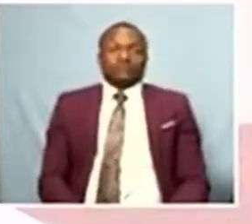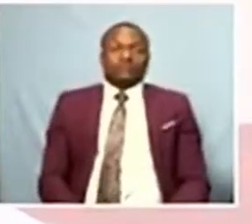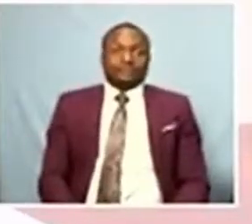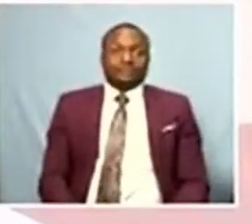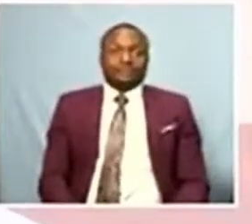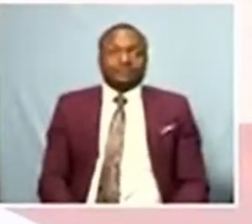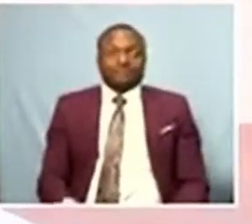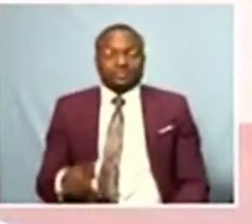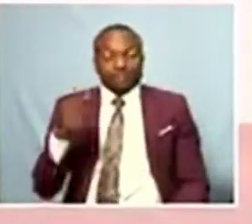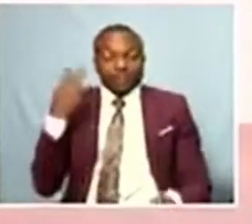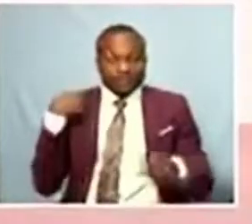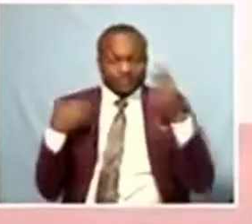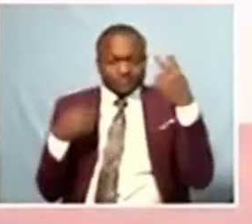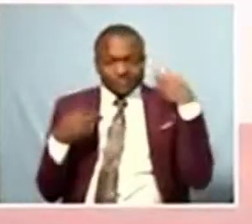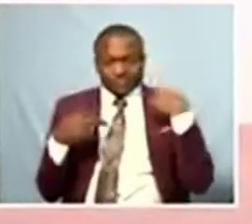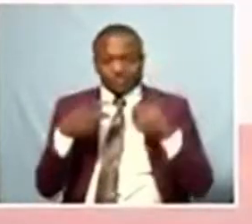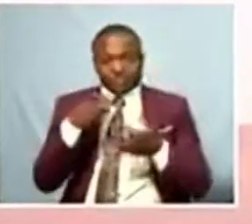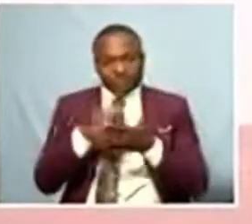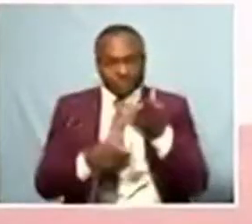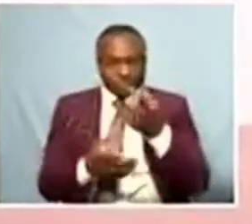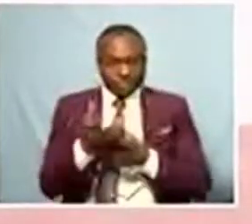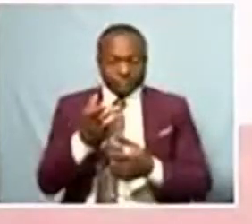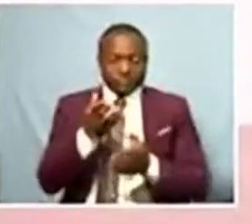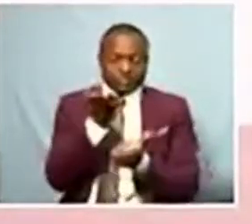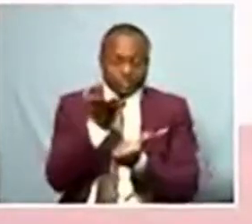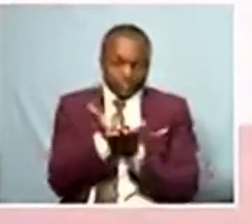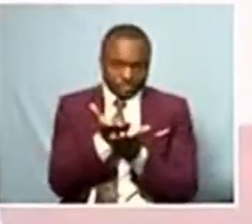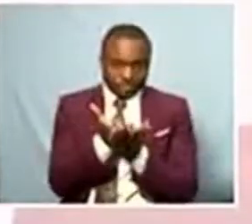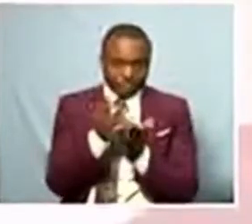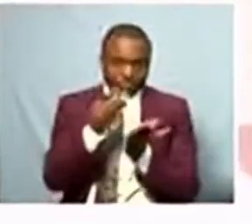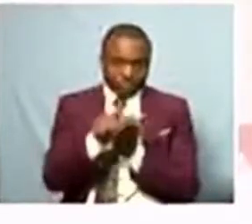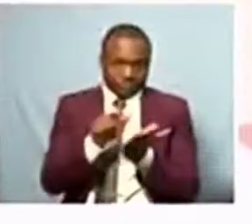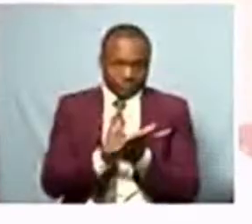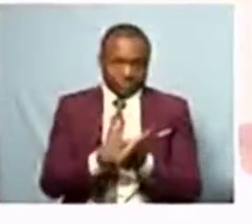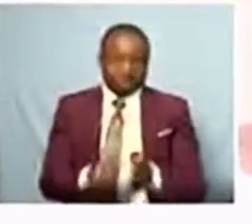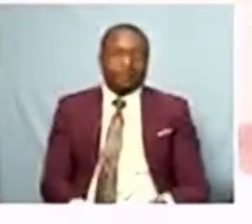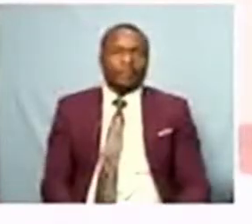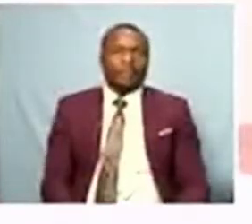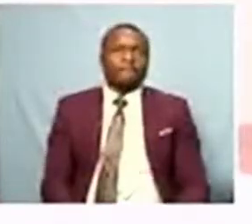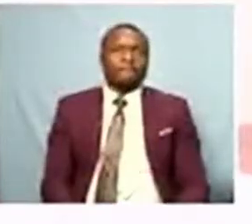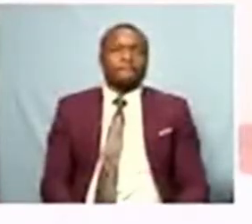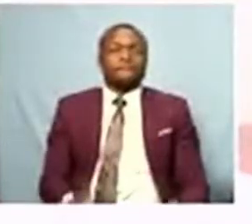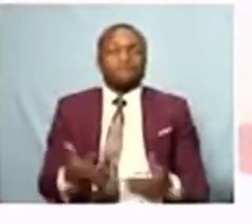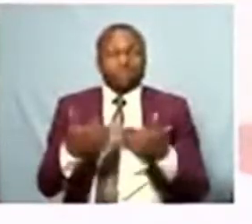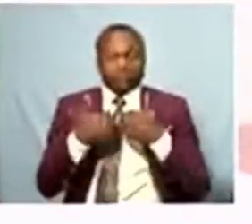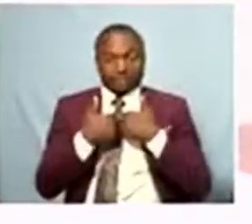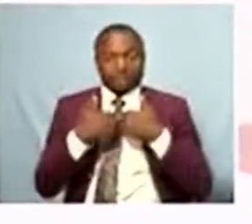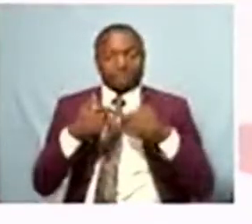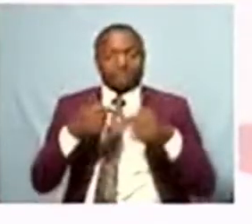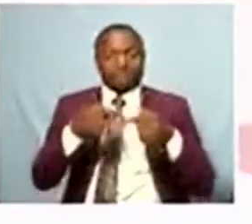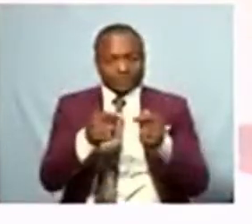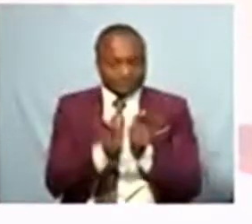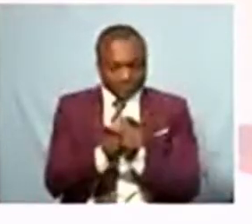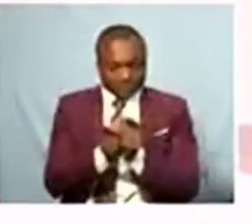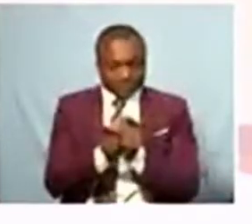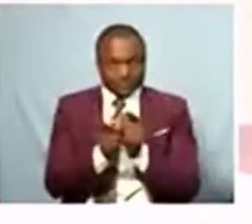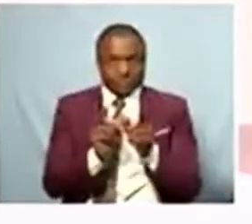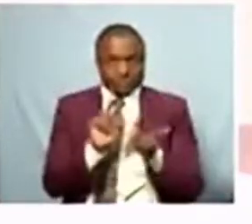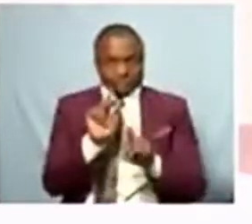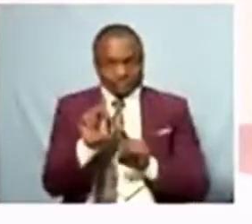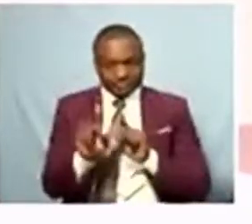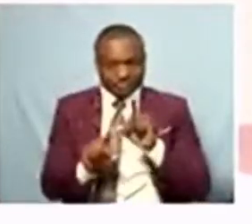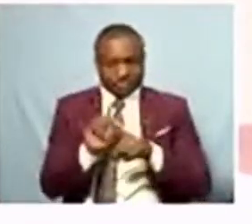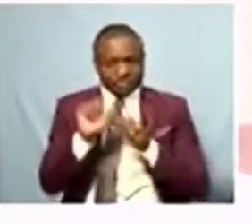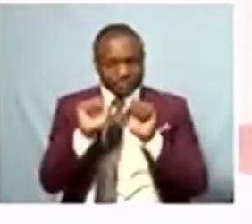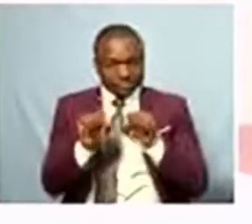immigration consultants, the proposed law has categories of individuals who